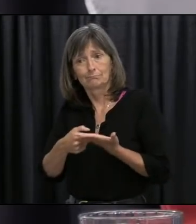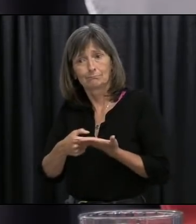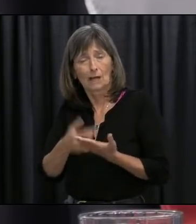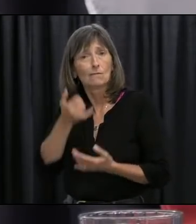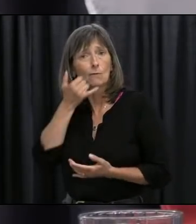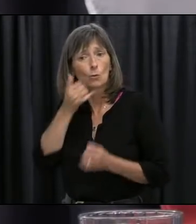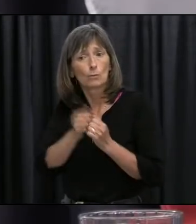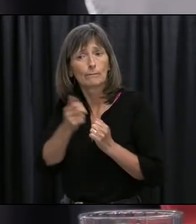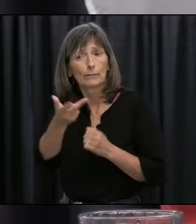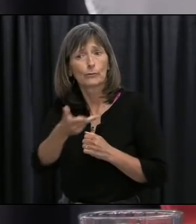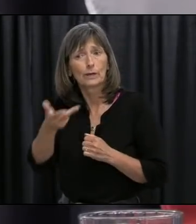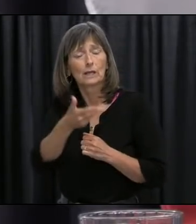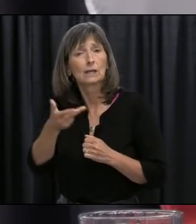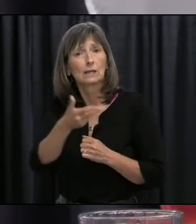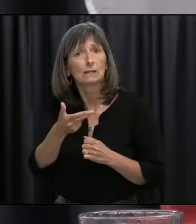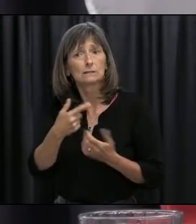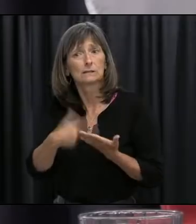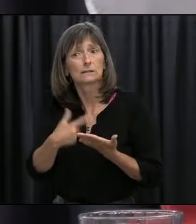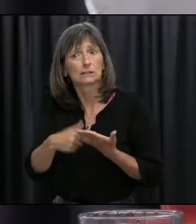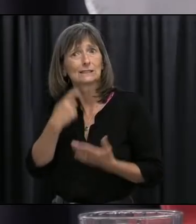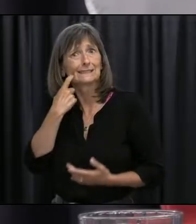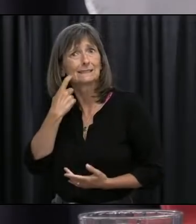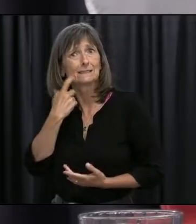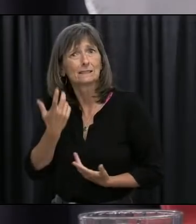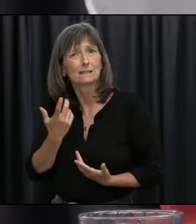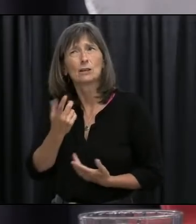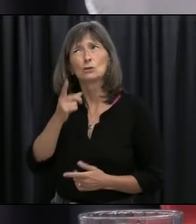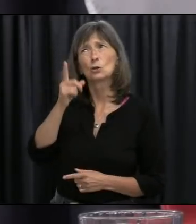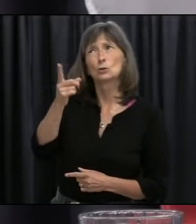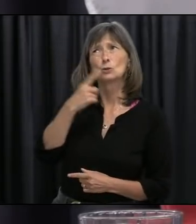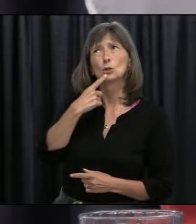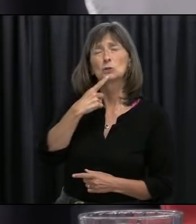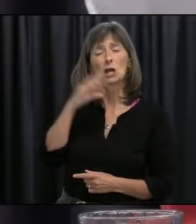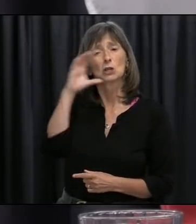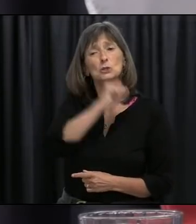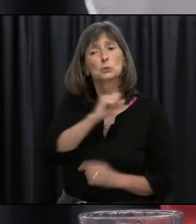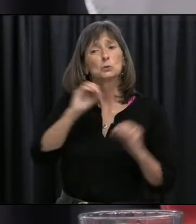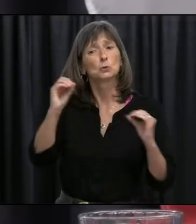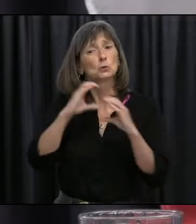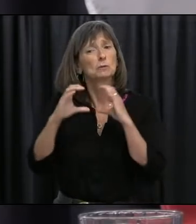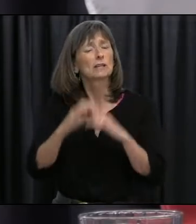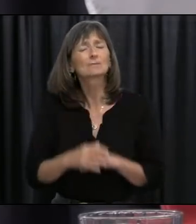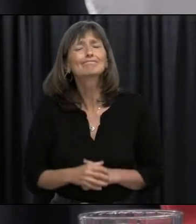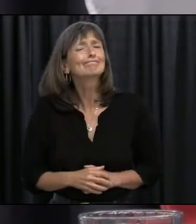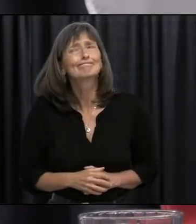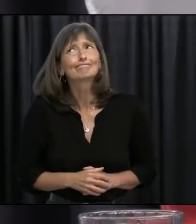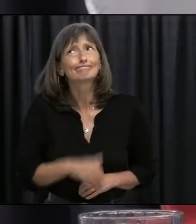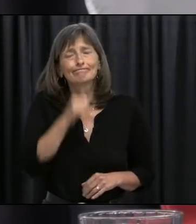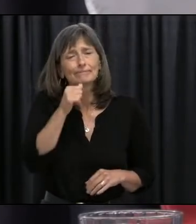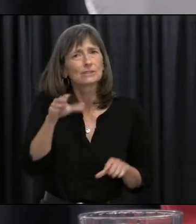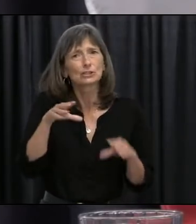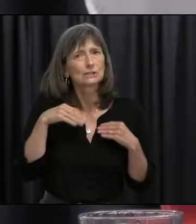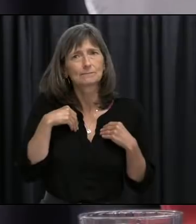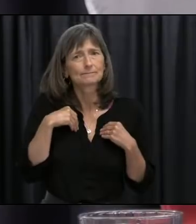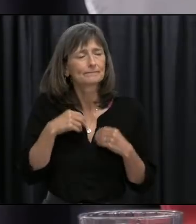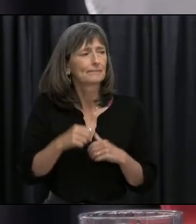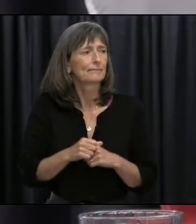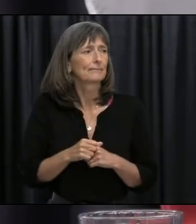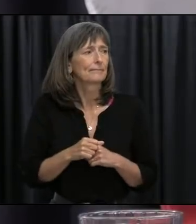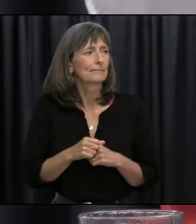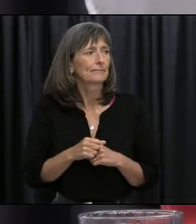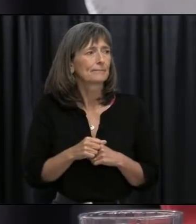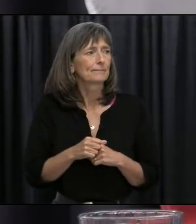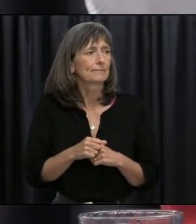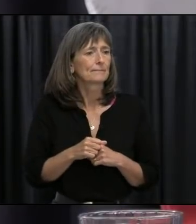honestly, I'm not sure that I would accept the premise of that question, Peter. I don't know of any other group in